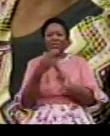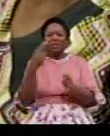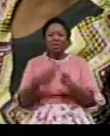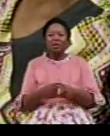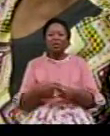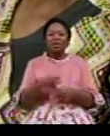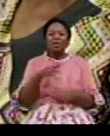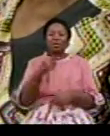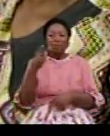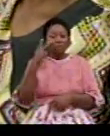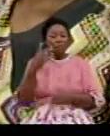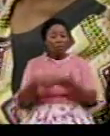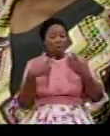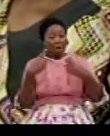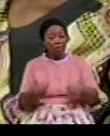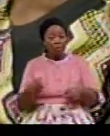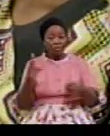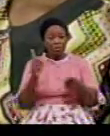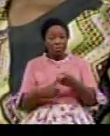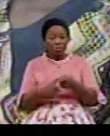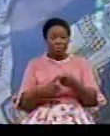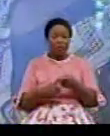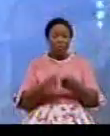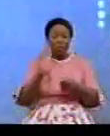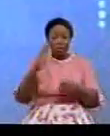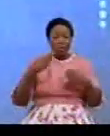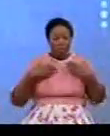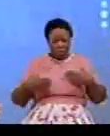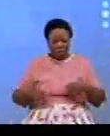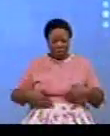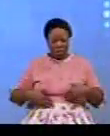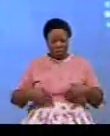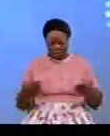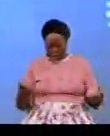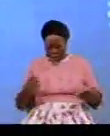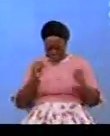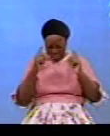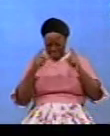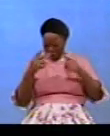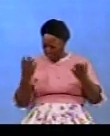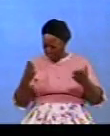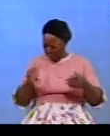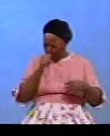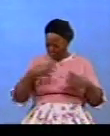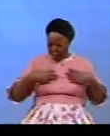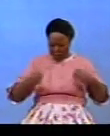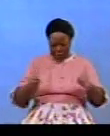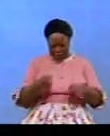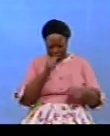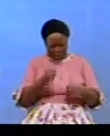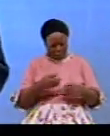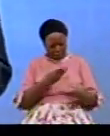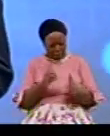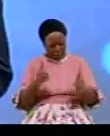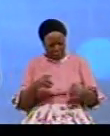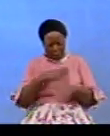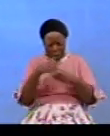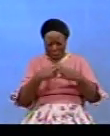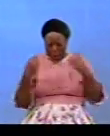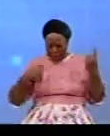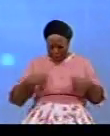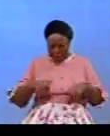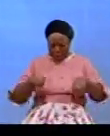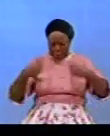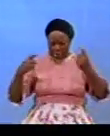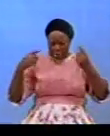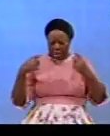the time of healing. In the time of deliverance. And it says, ask for your own portion.